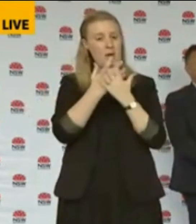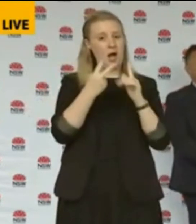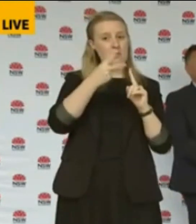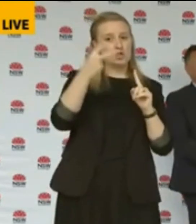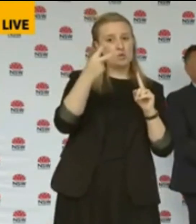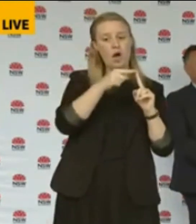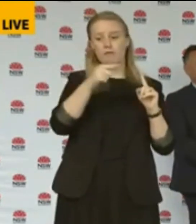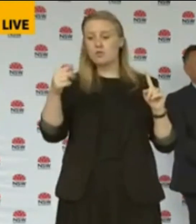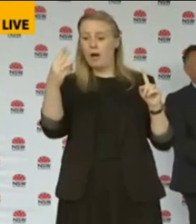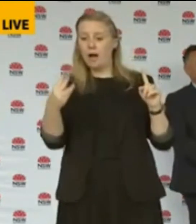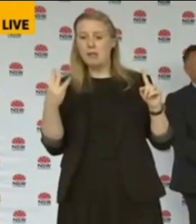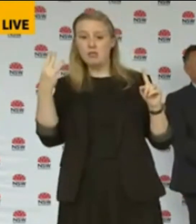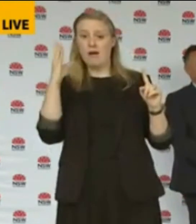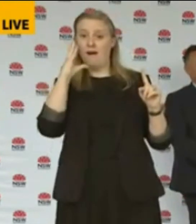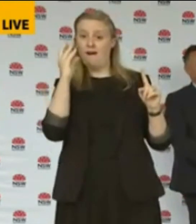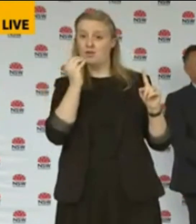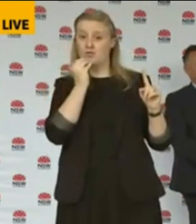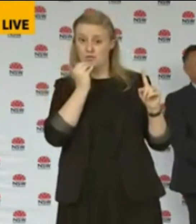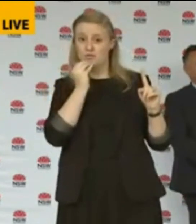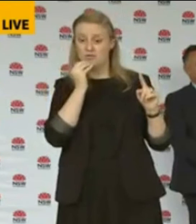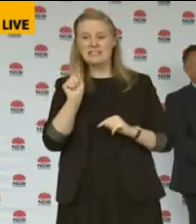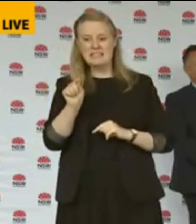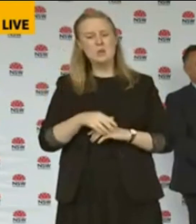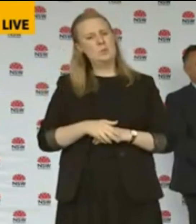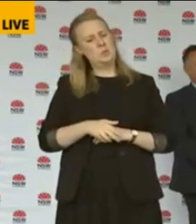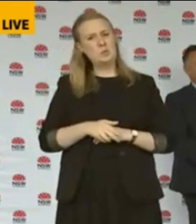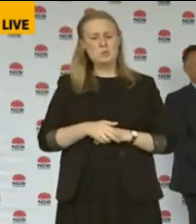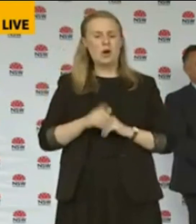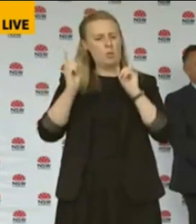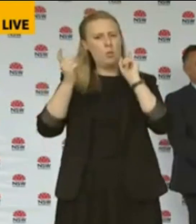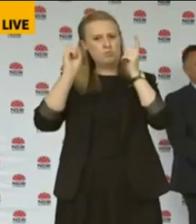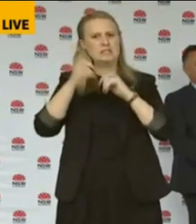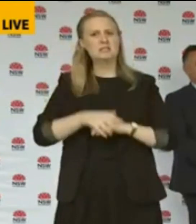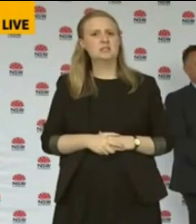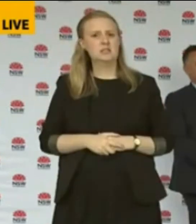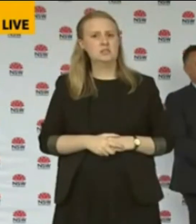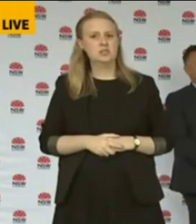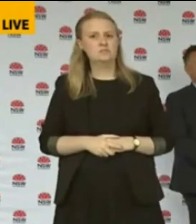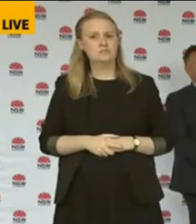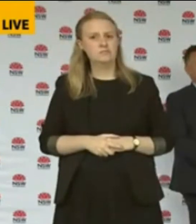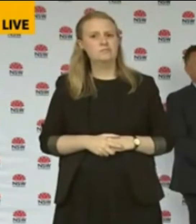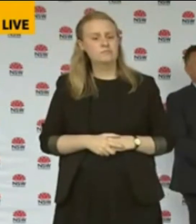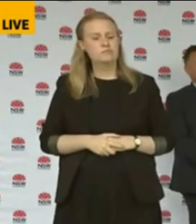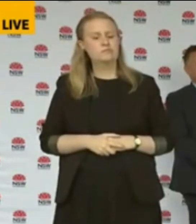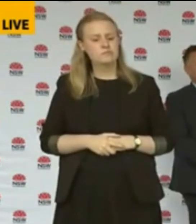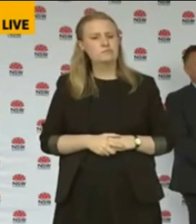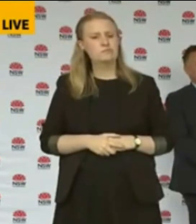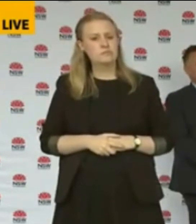3:30 p.m. The message to anybody who may